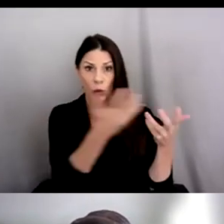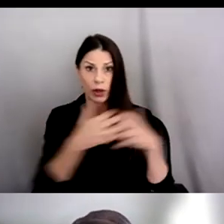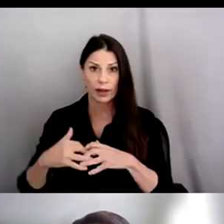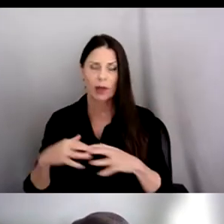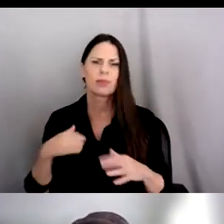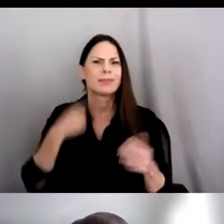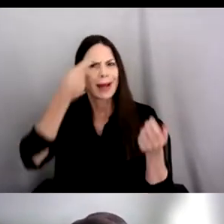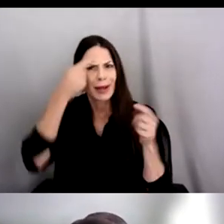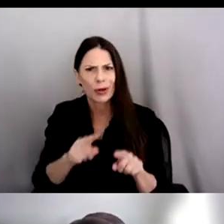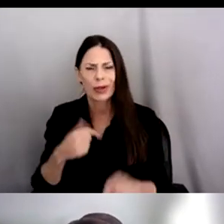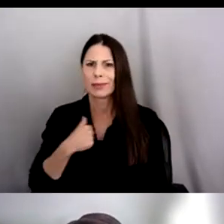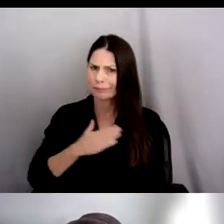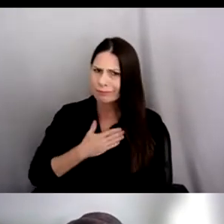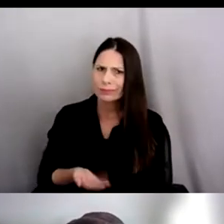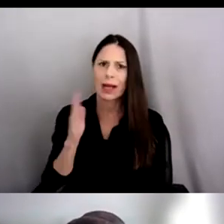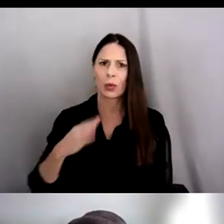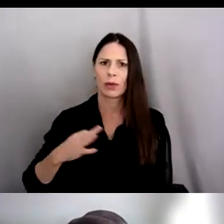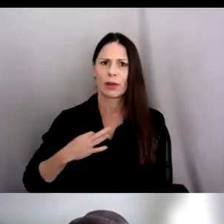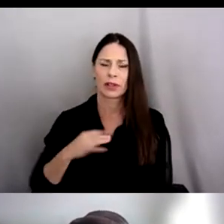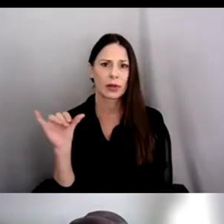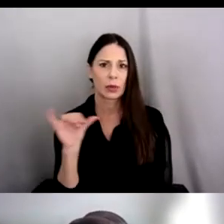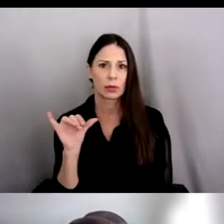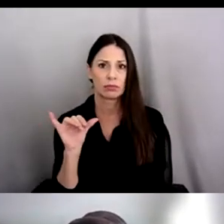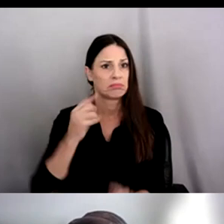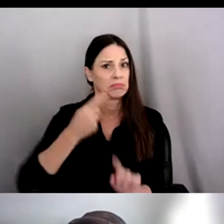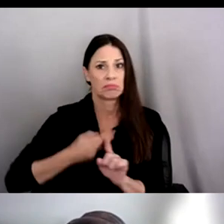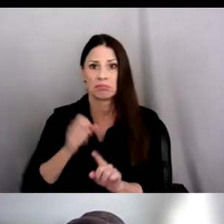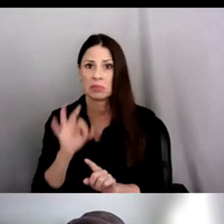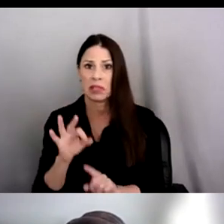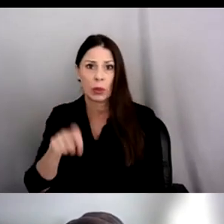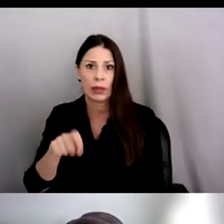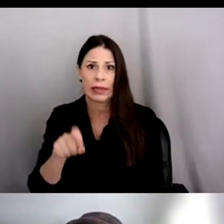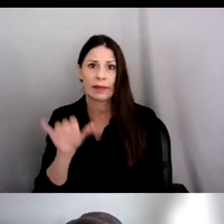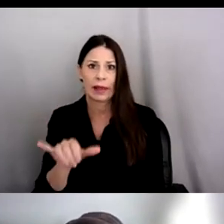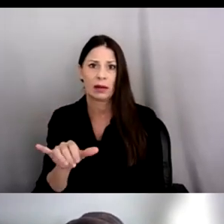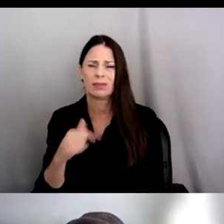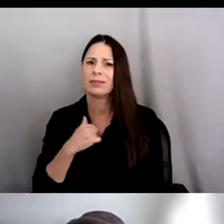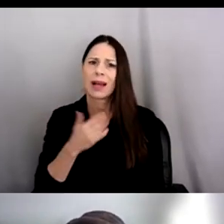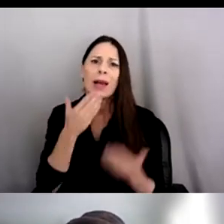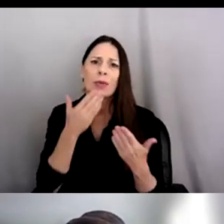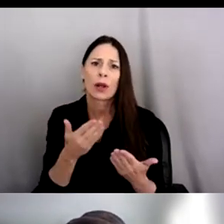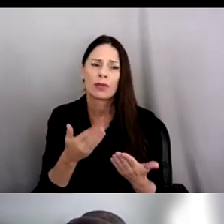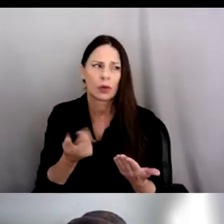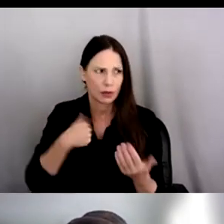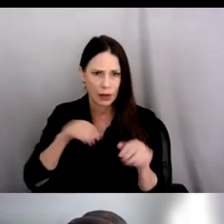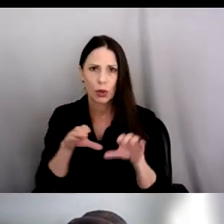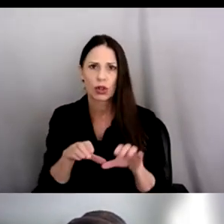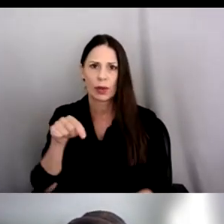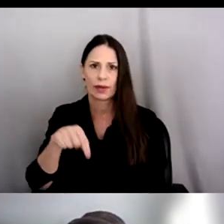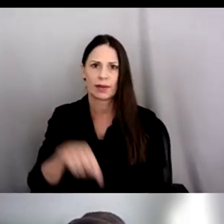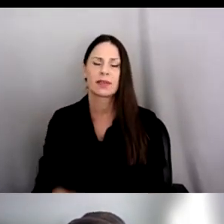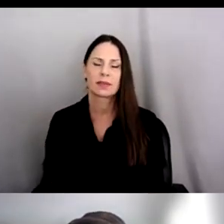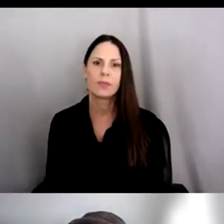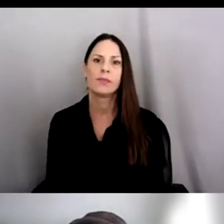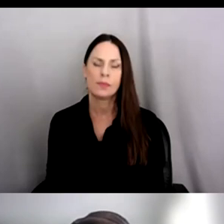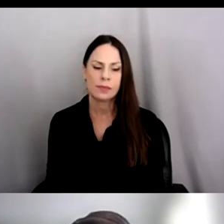would volunteer as well monthly if that's what was needed. So I'm also grateful that we're doing this. And you